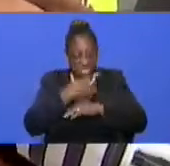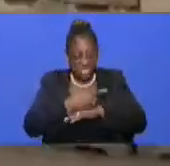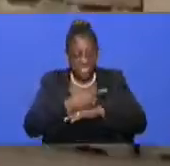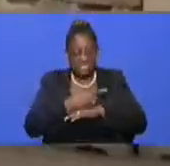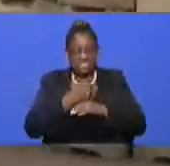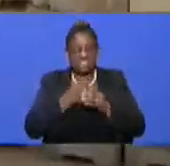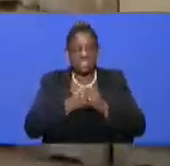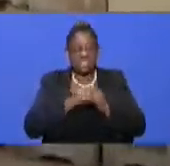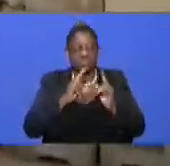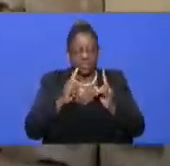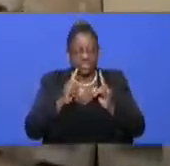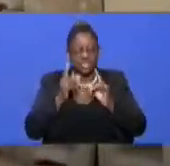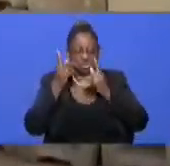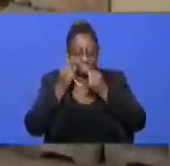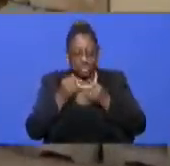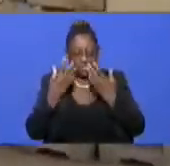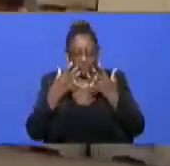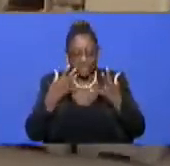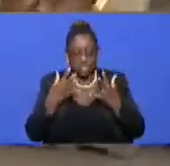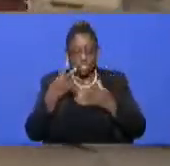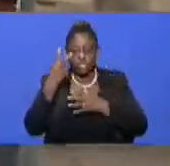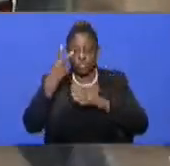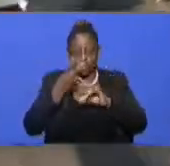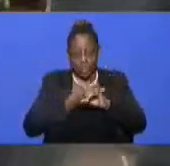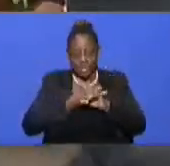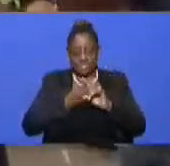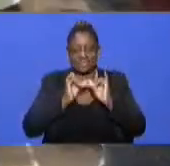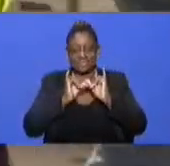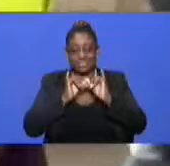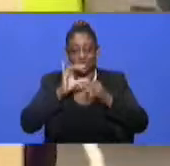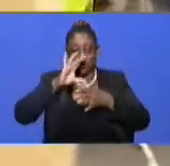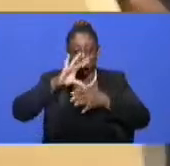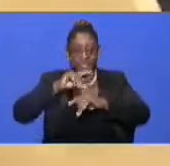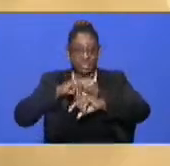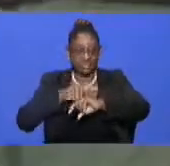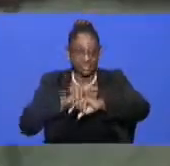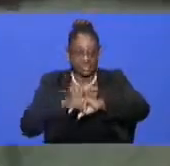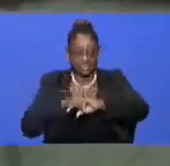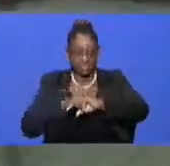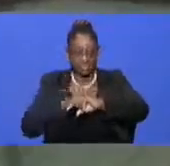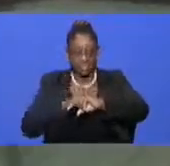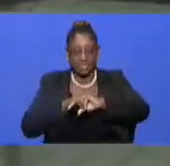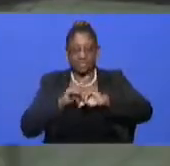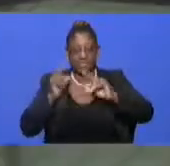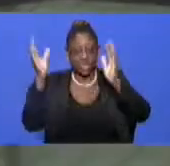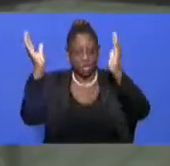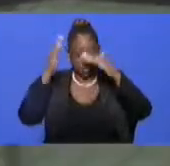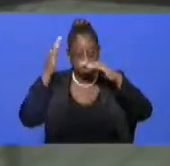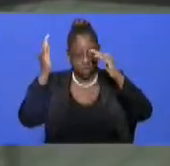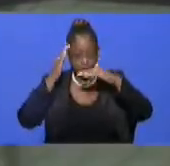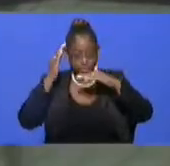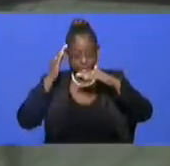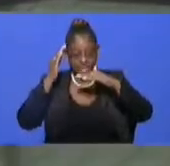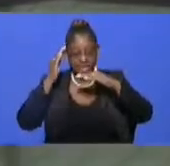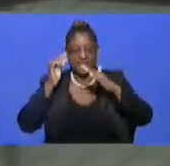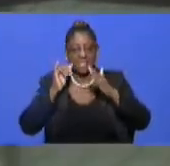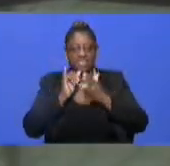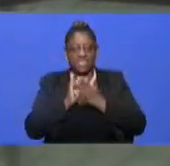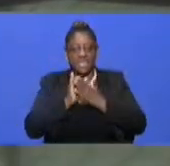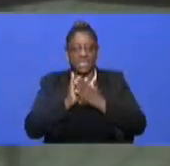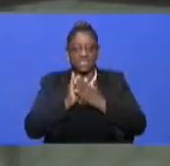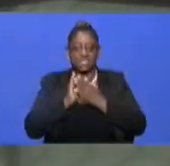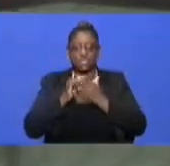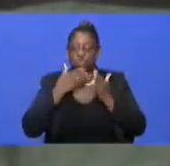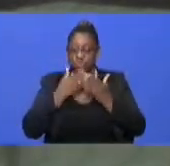ahead of schedule. With 2 months left in this hurricane season, all stakeholders of the project are still hoping favorable weather